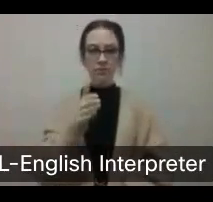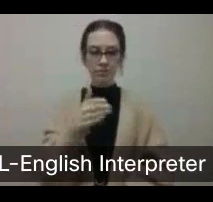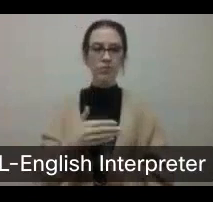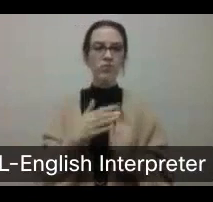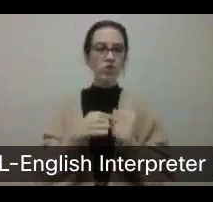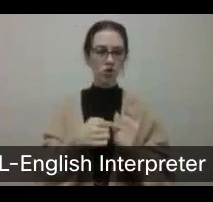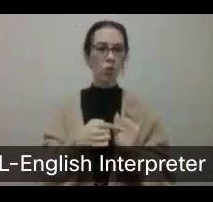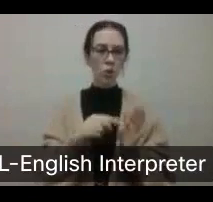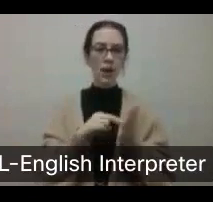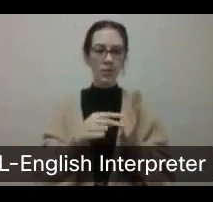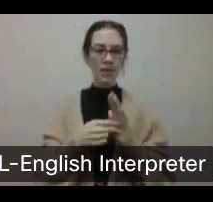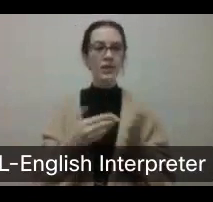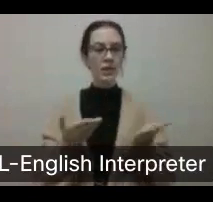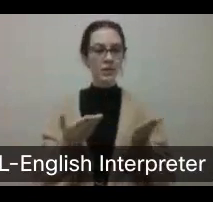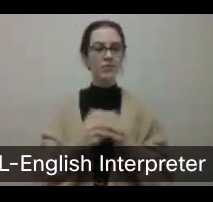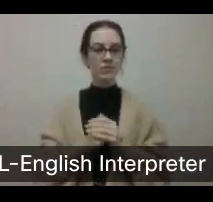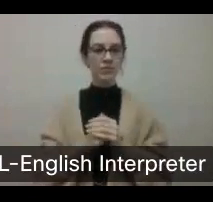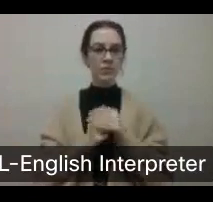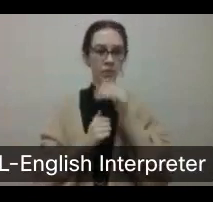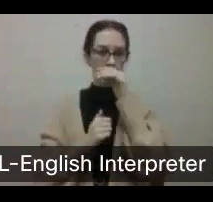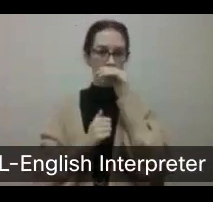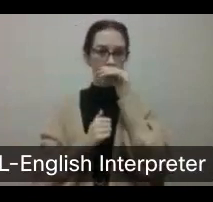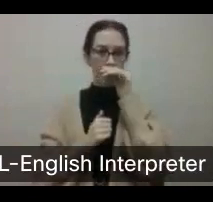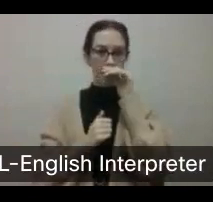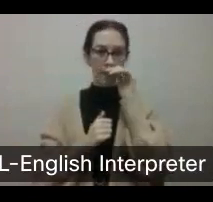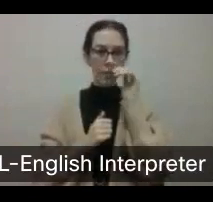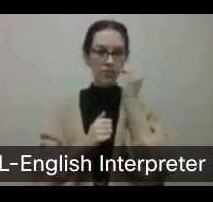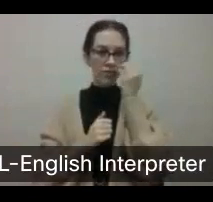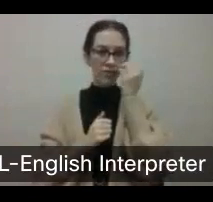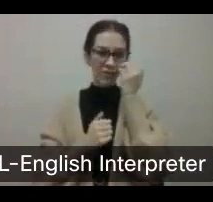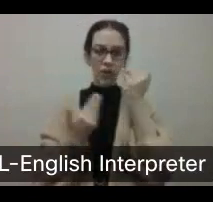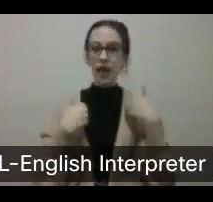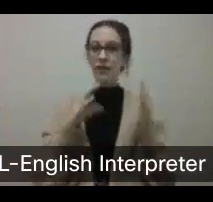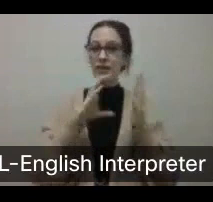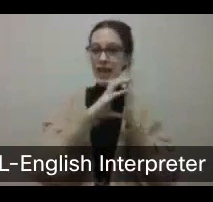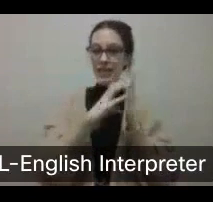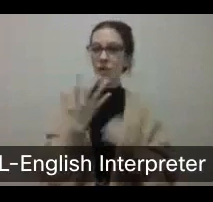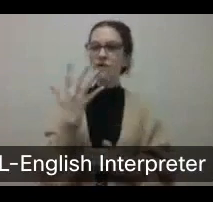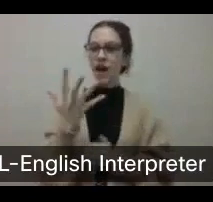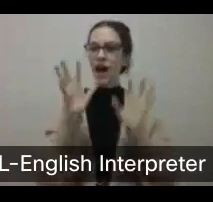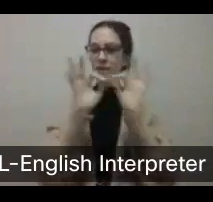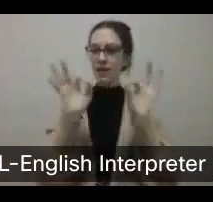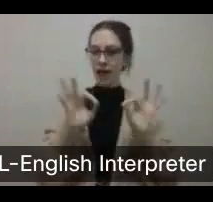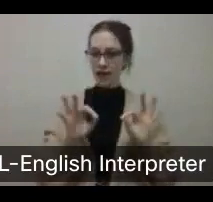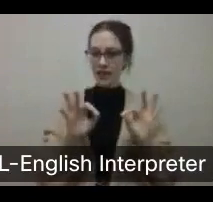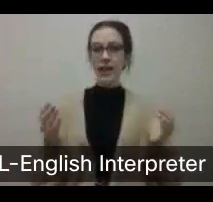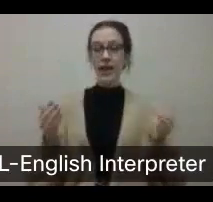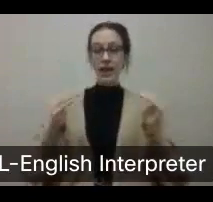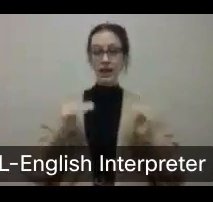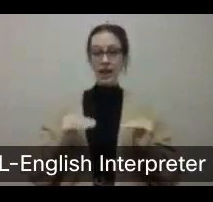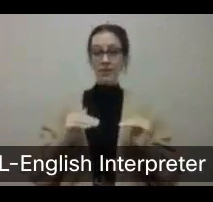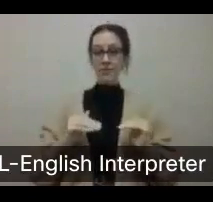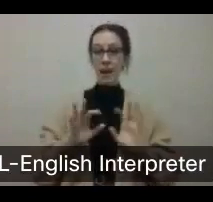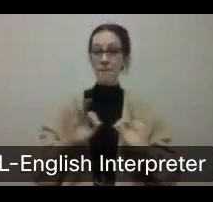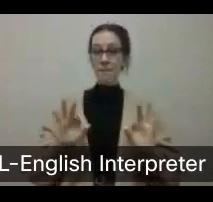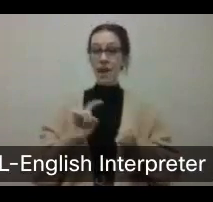Here we have a text. It's about 5 lines long, and then we have a sample paraphrase text. I'm going to walk you